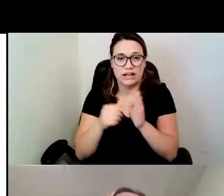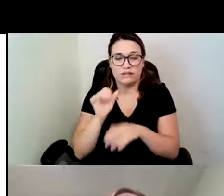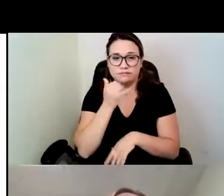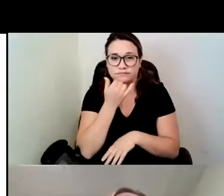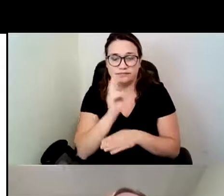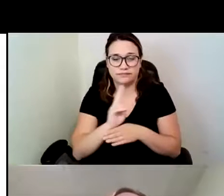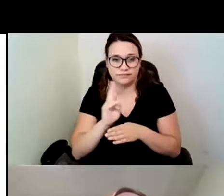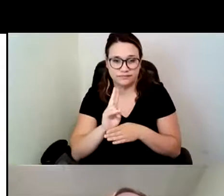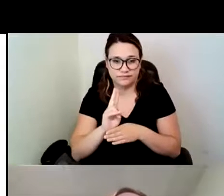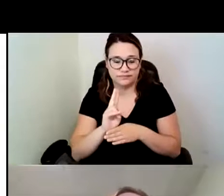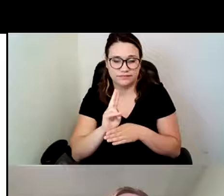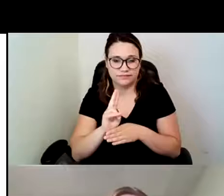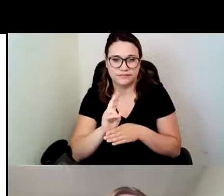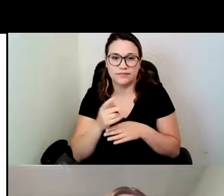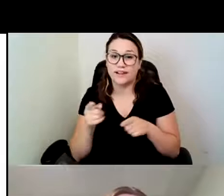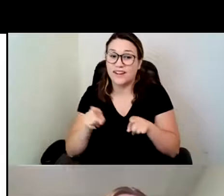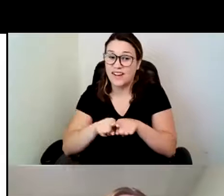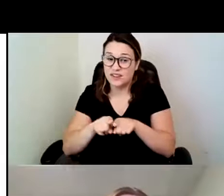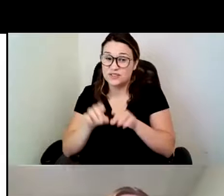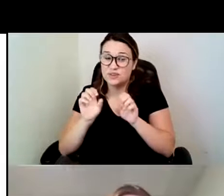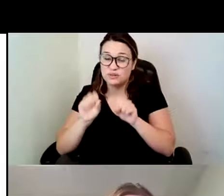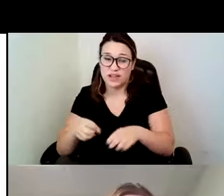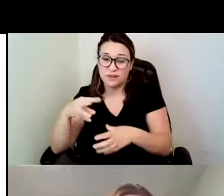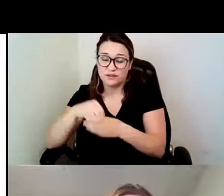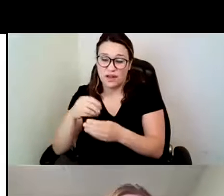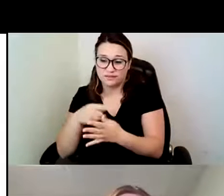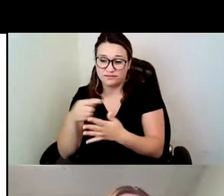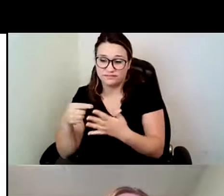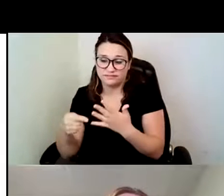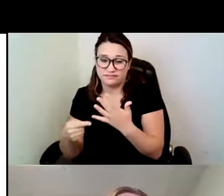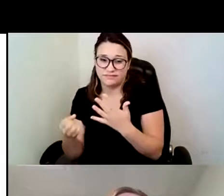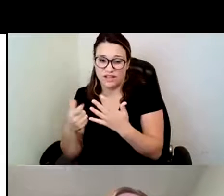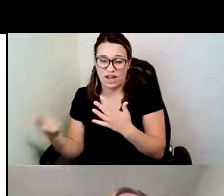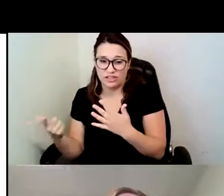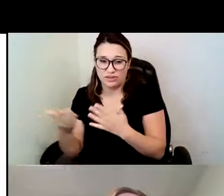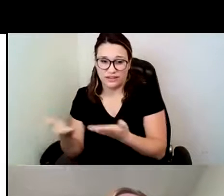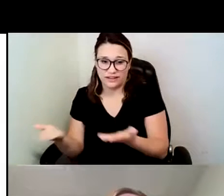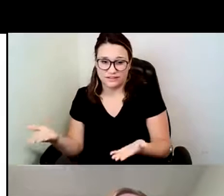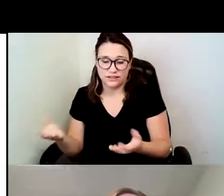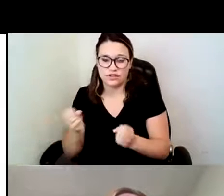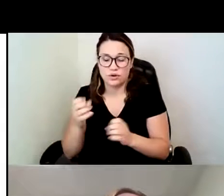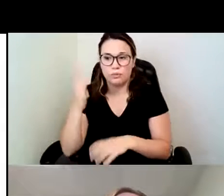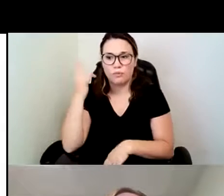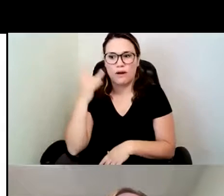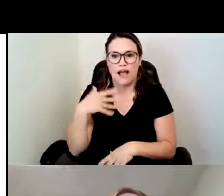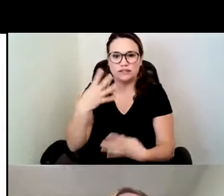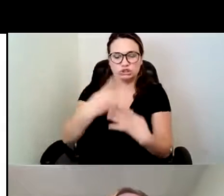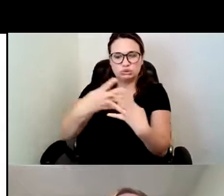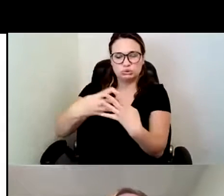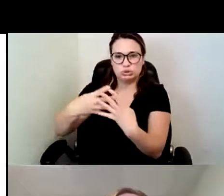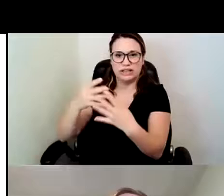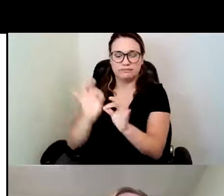be indicators of so many other things. So this is why adequate screening and evaluation are so